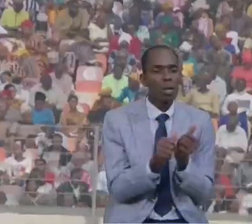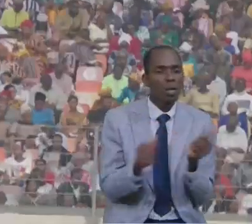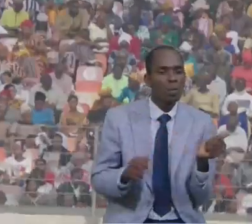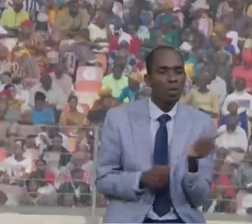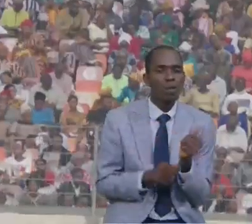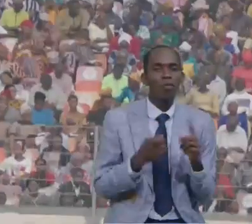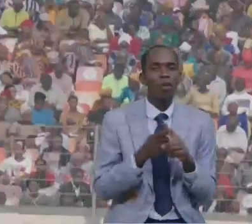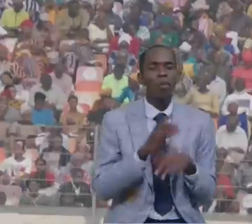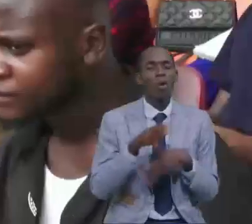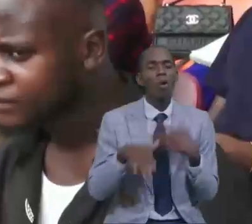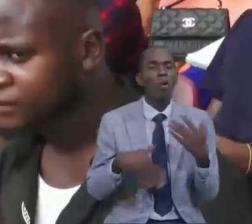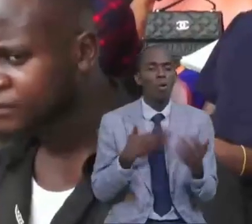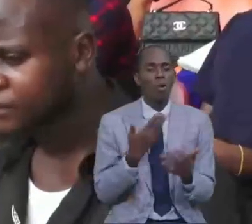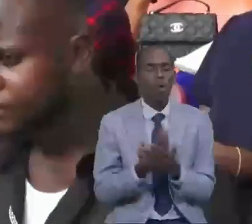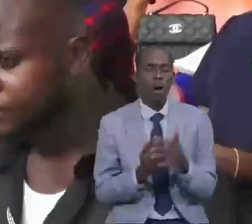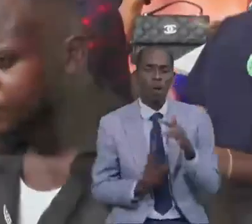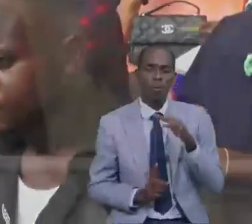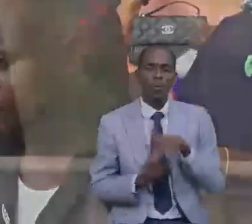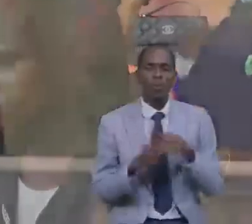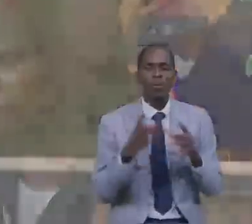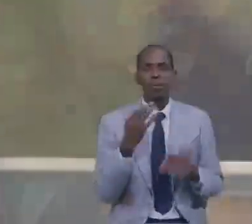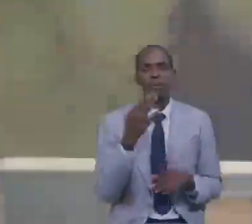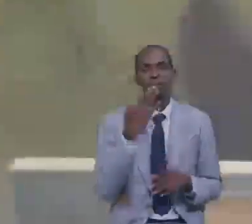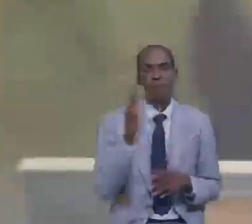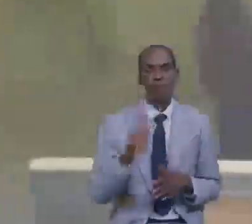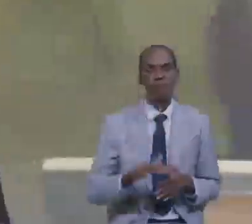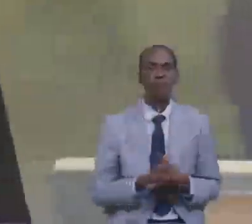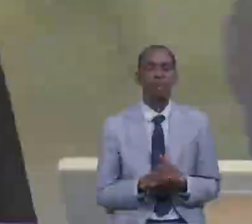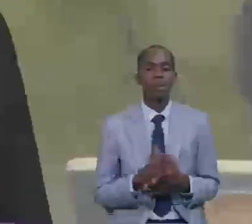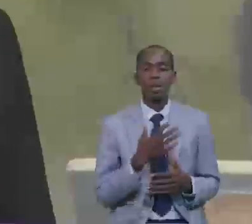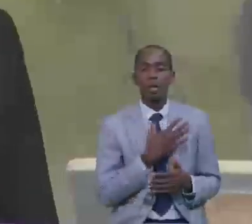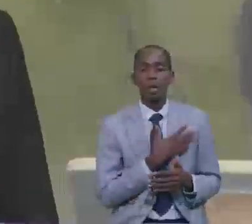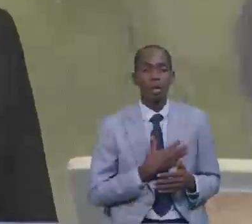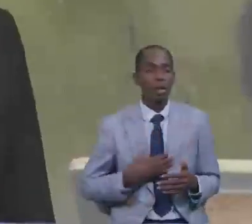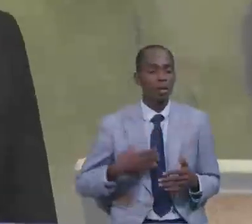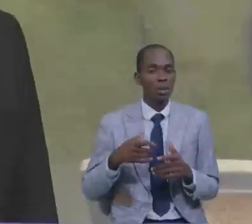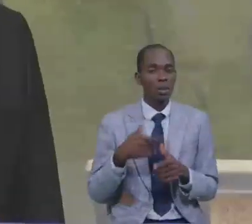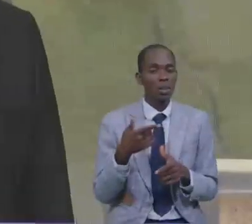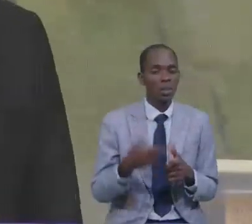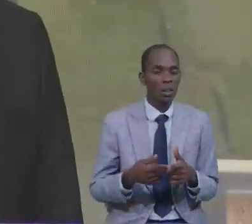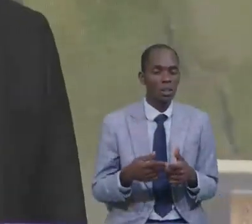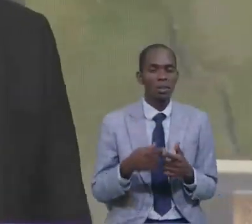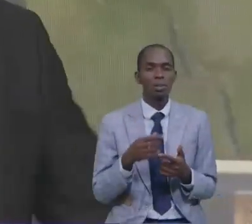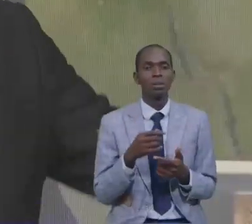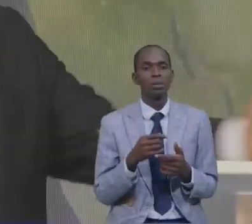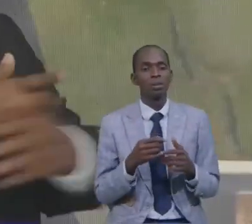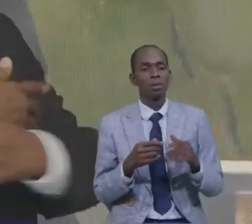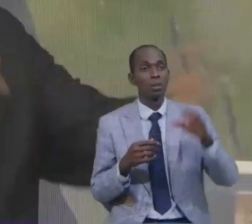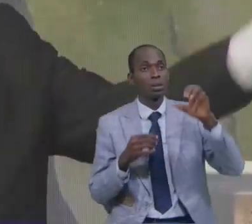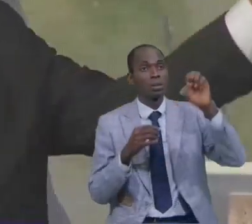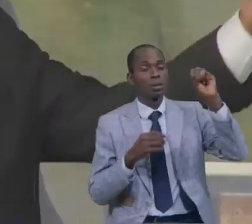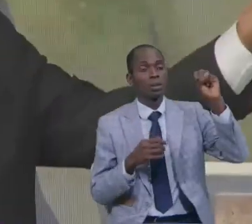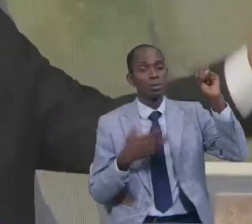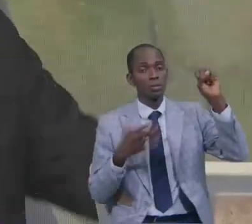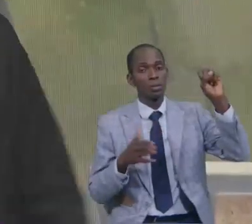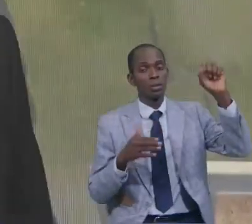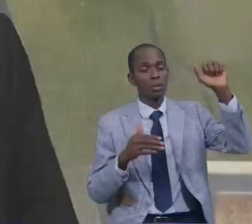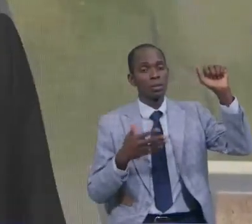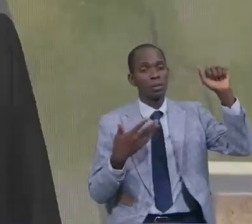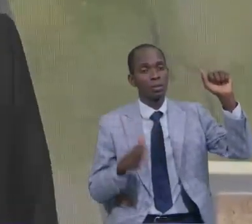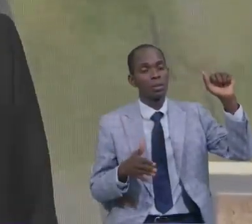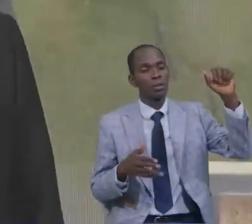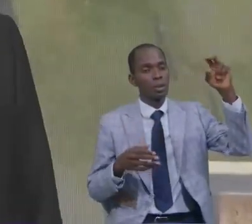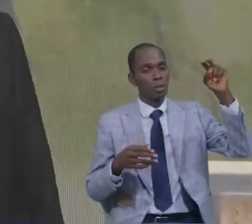in nature and affection of Christ likeness. Your nature